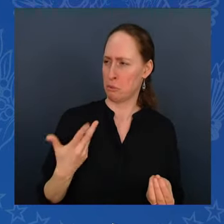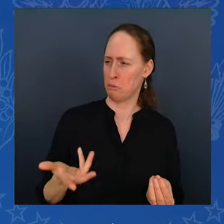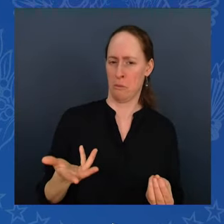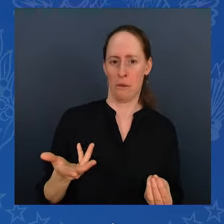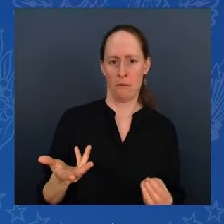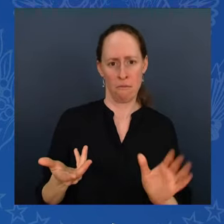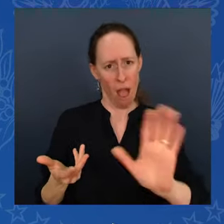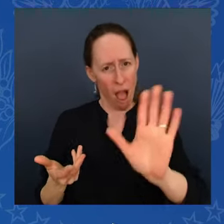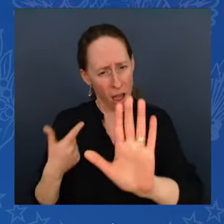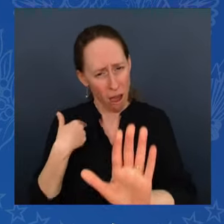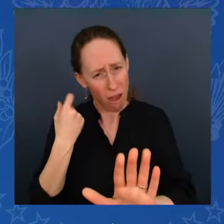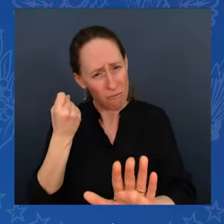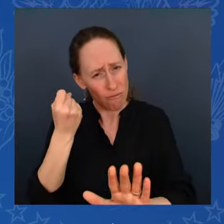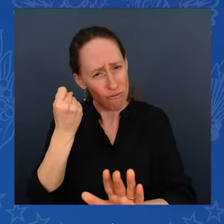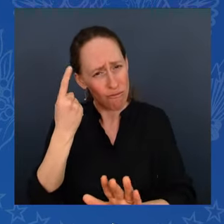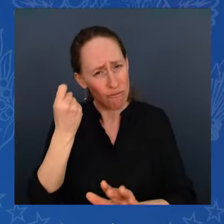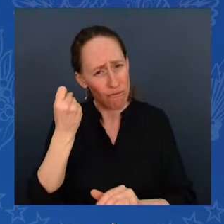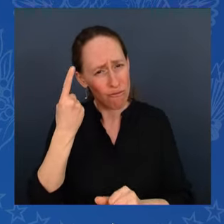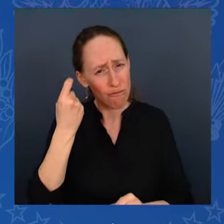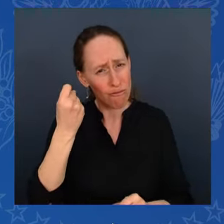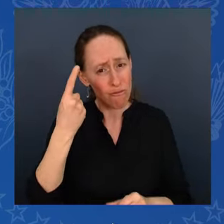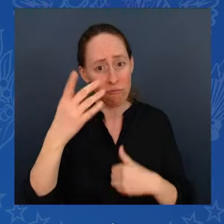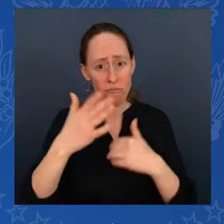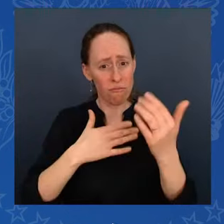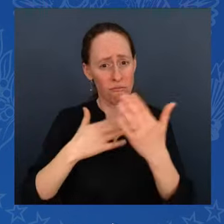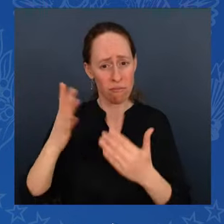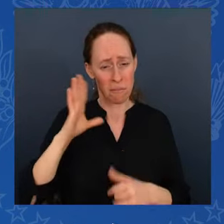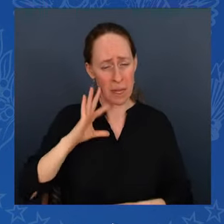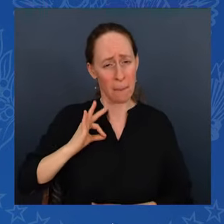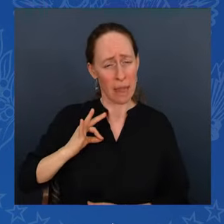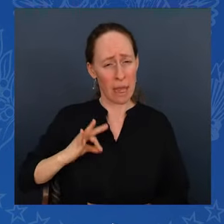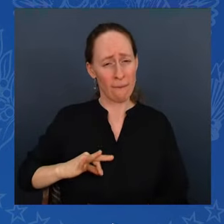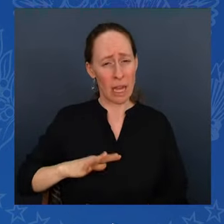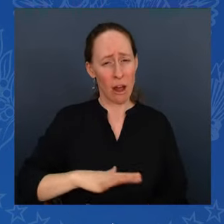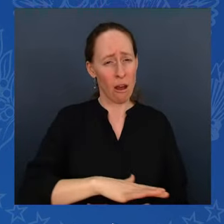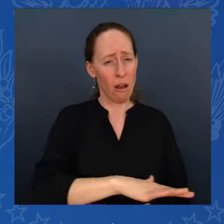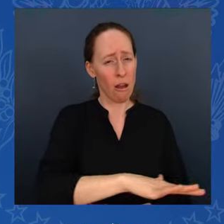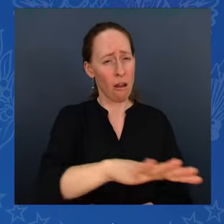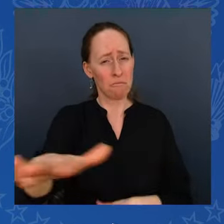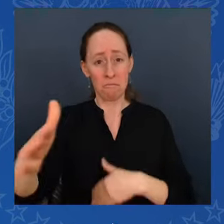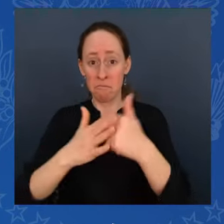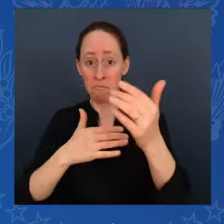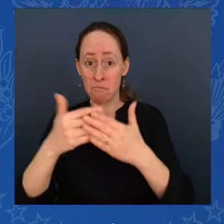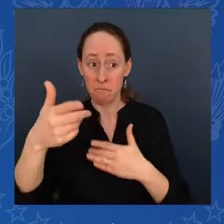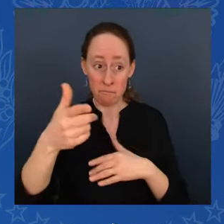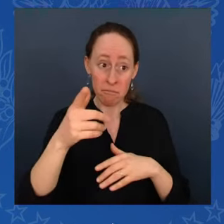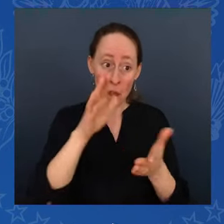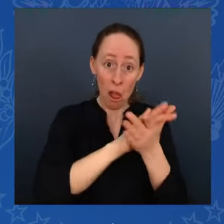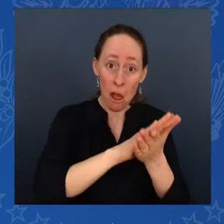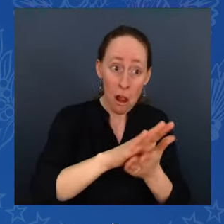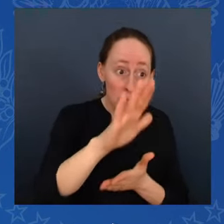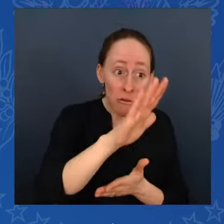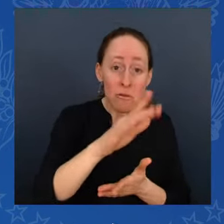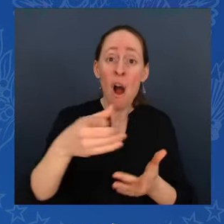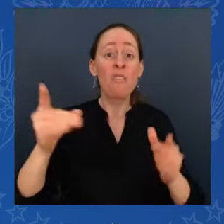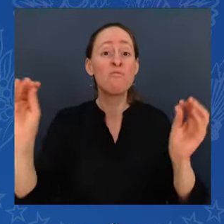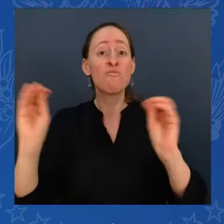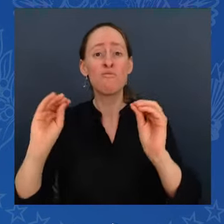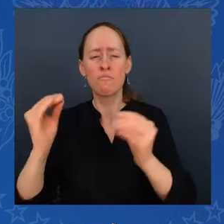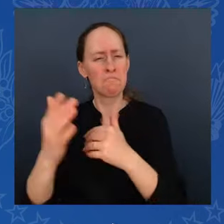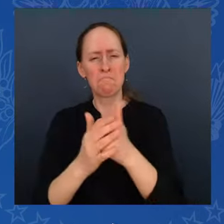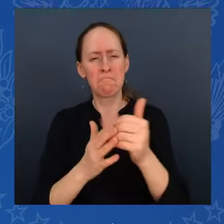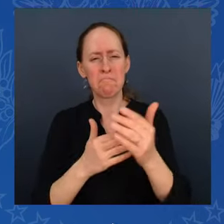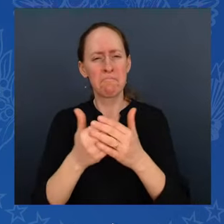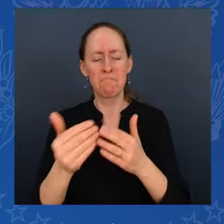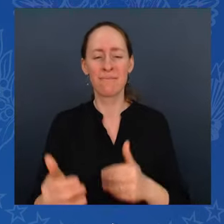Americans, whether you attend college or not. We're expanding career and technical education at high schools. Think how many of these